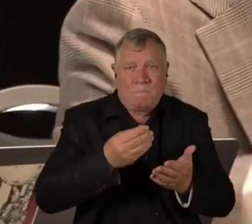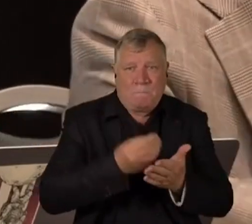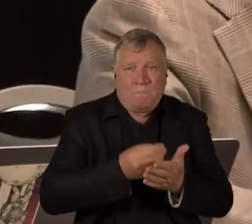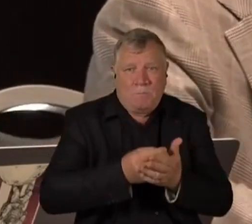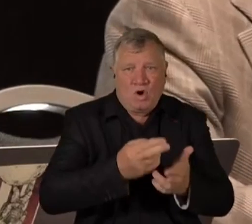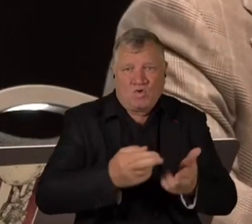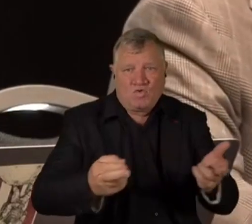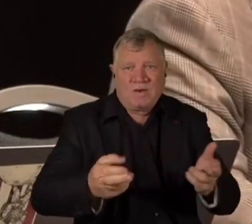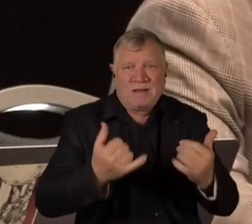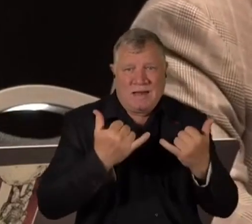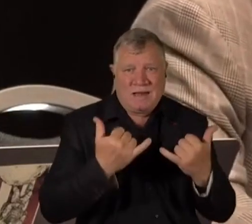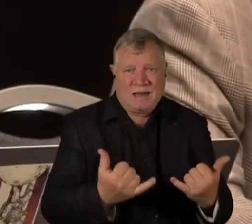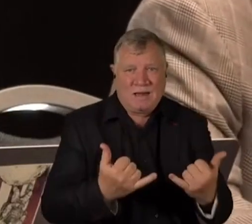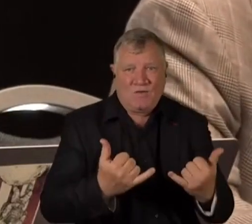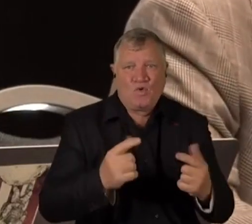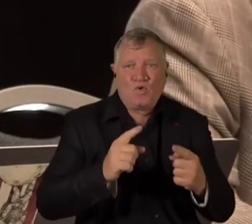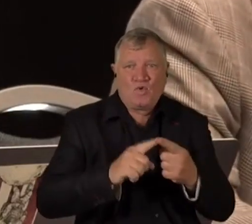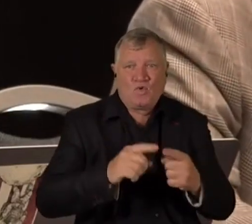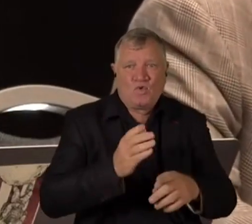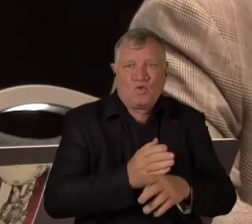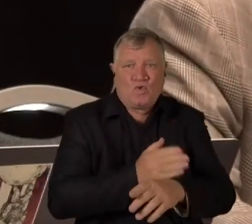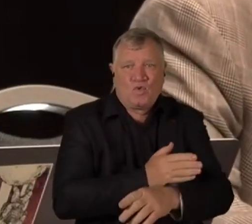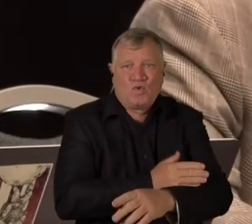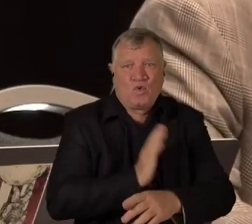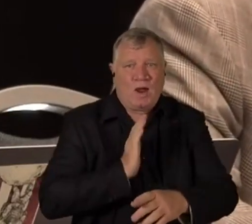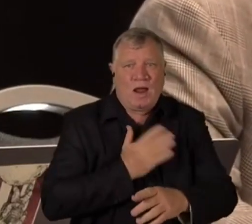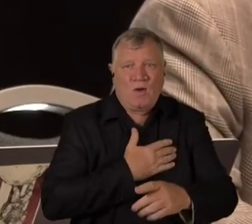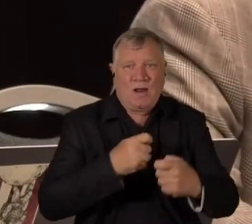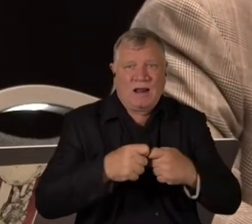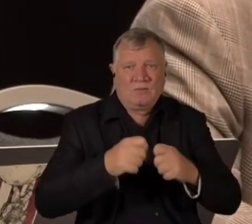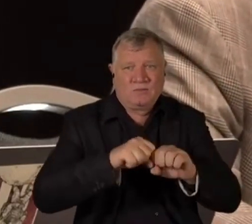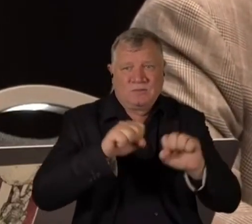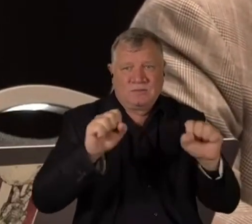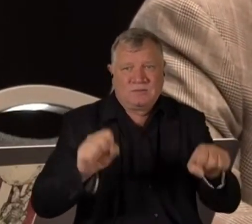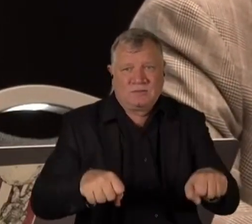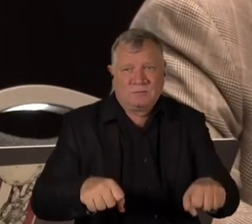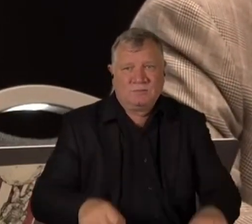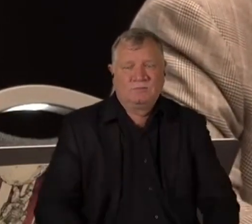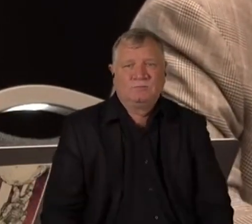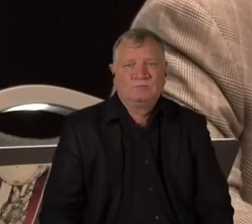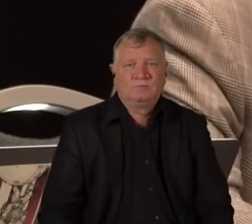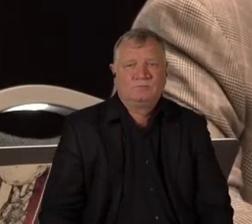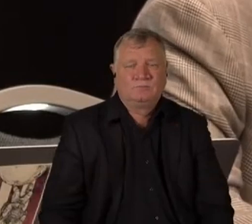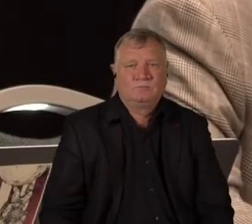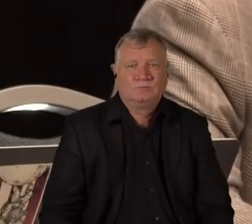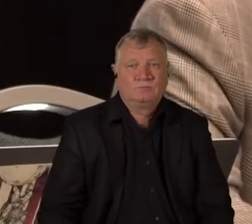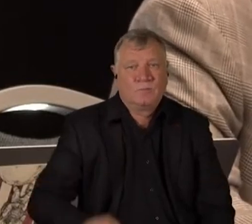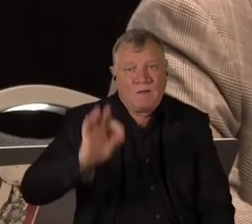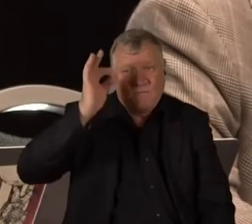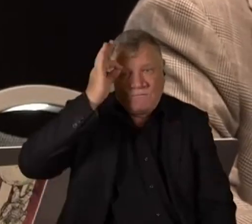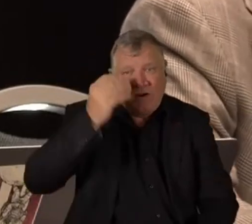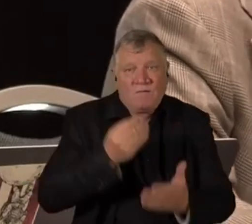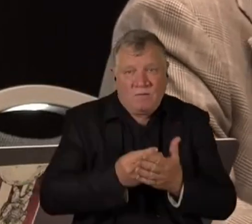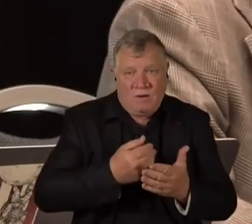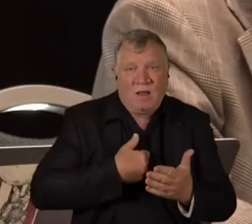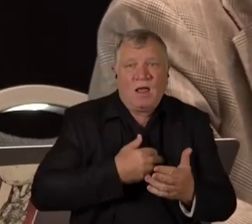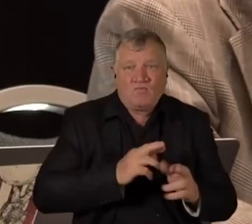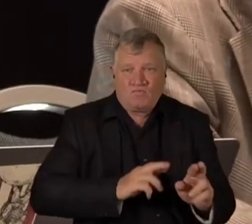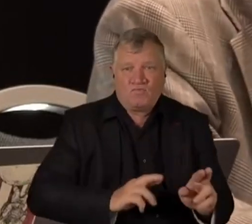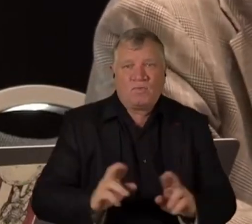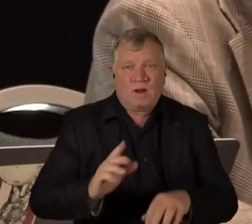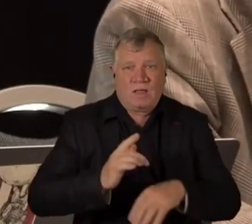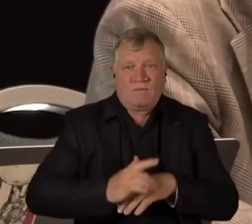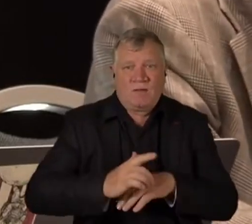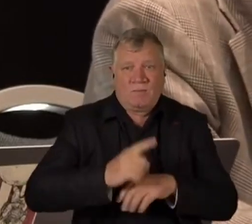resources now to improve the grid. Federal funds are available for this initial stage.